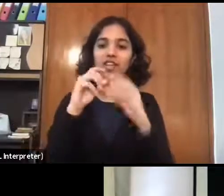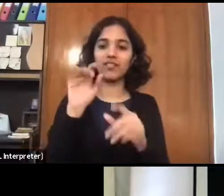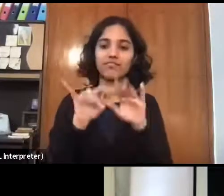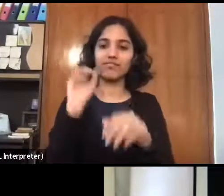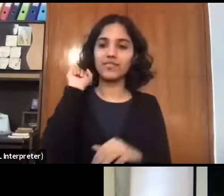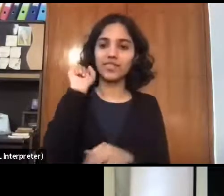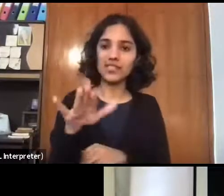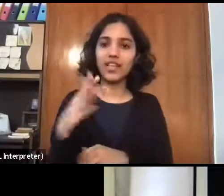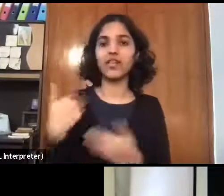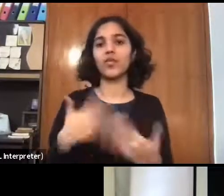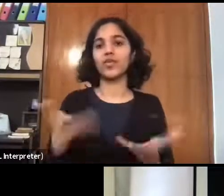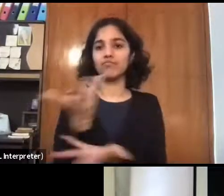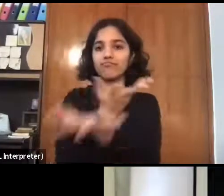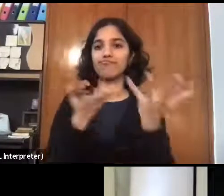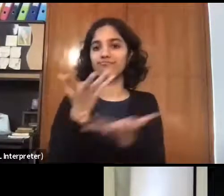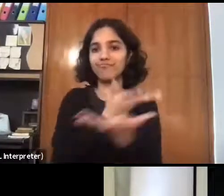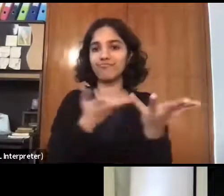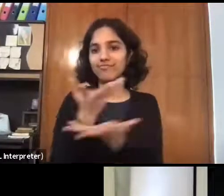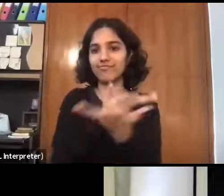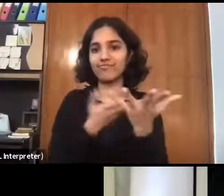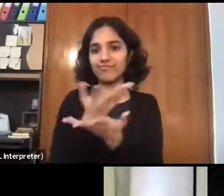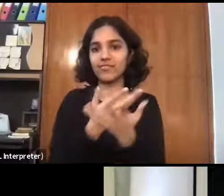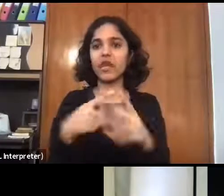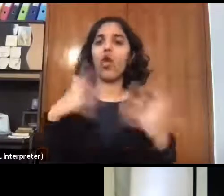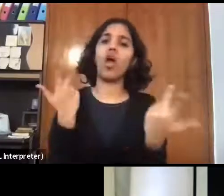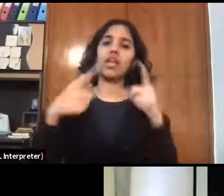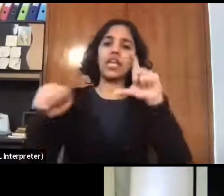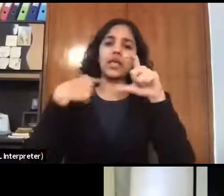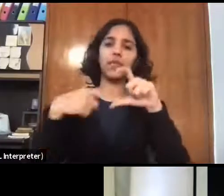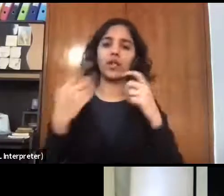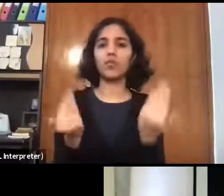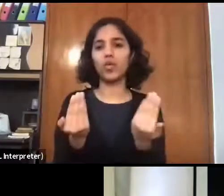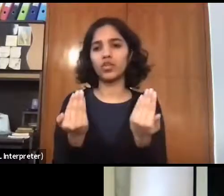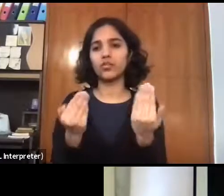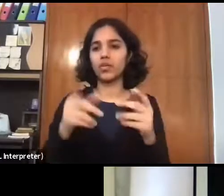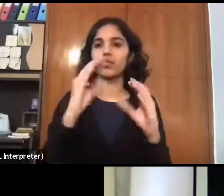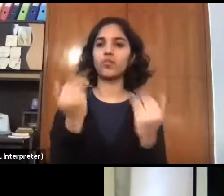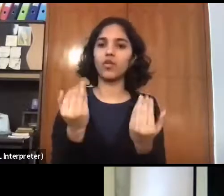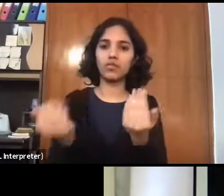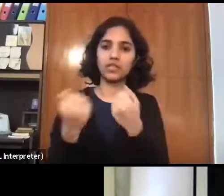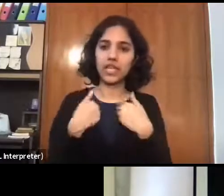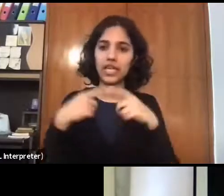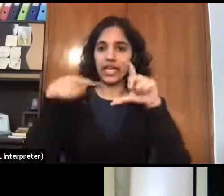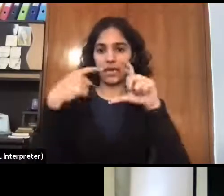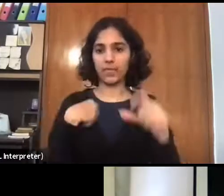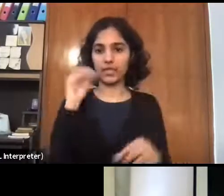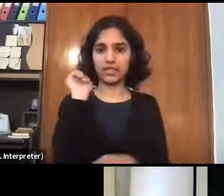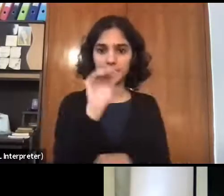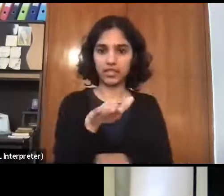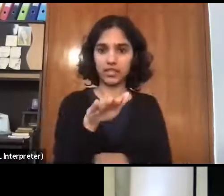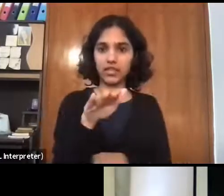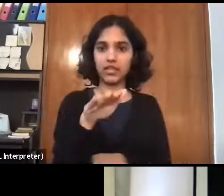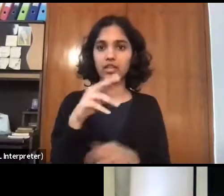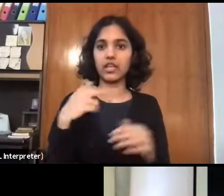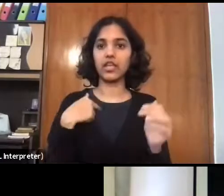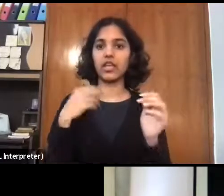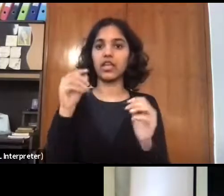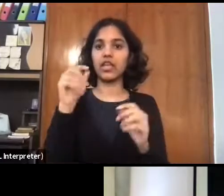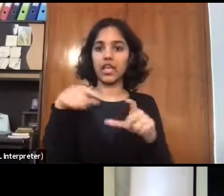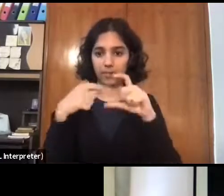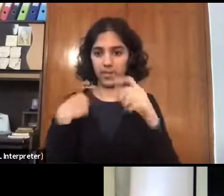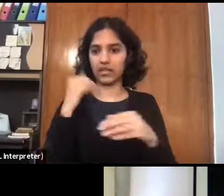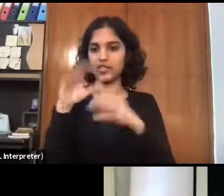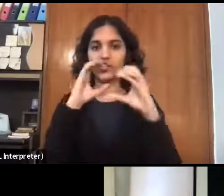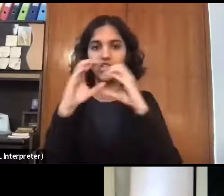or they may email it to us later. Our email address will be put in the chat